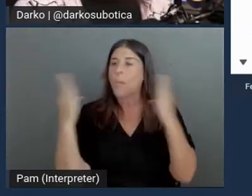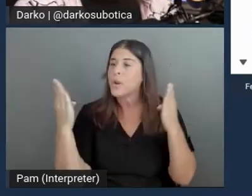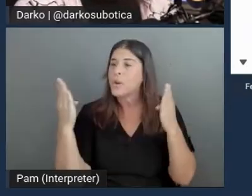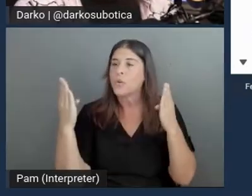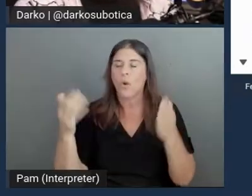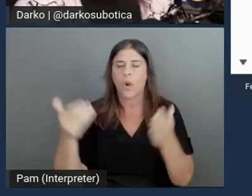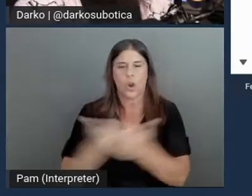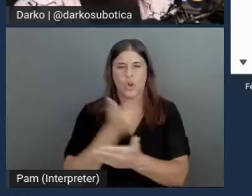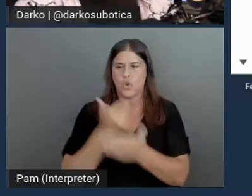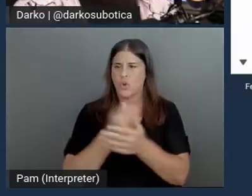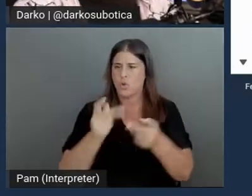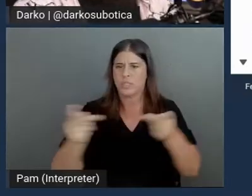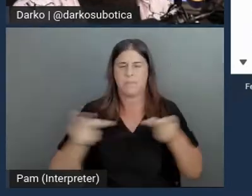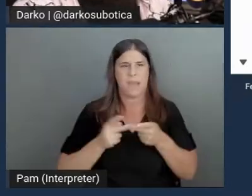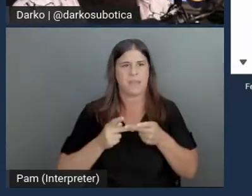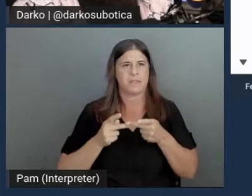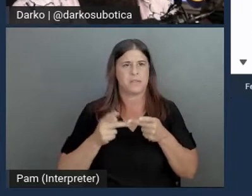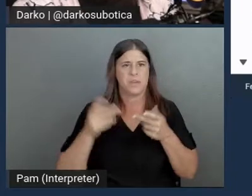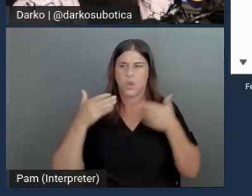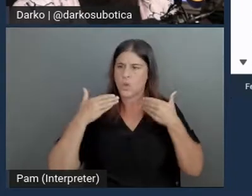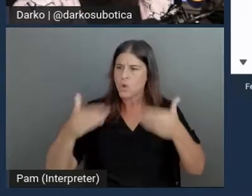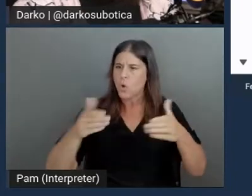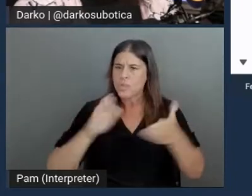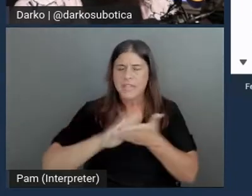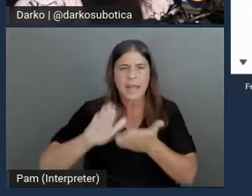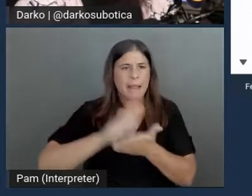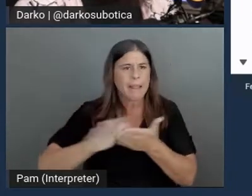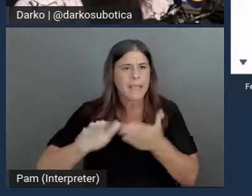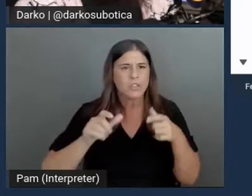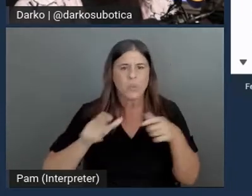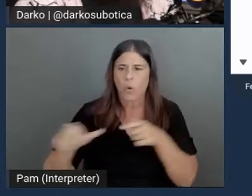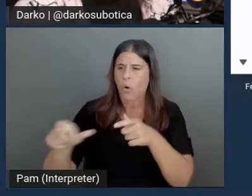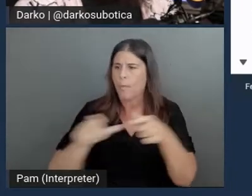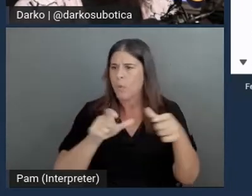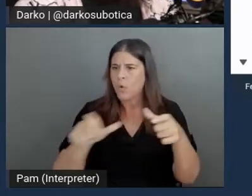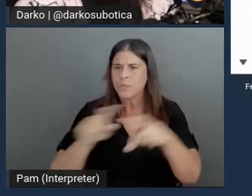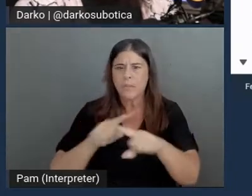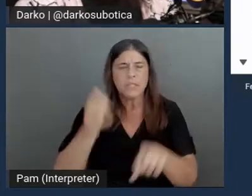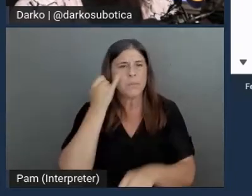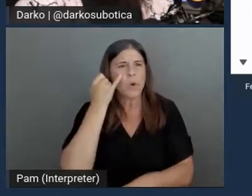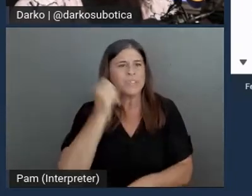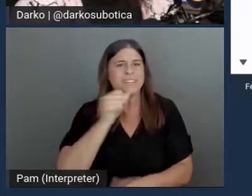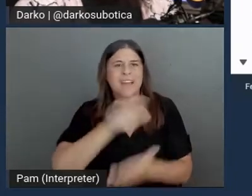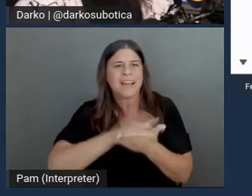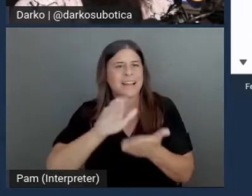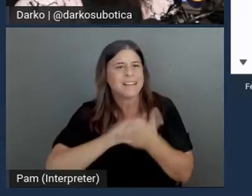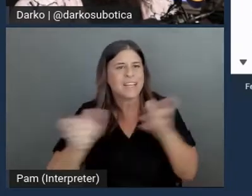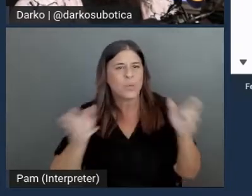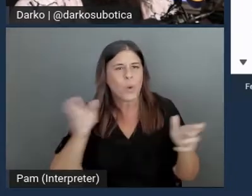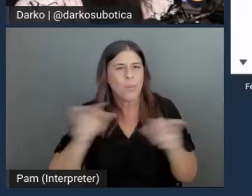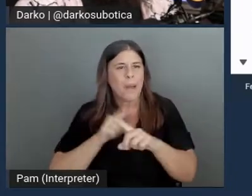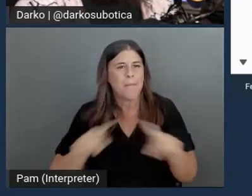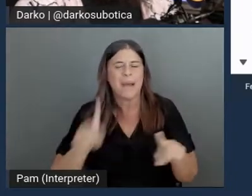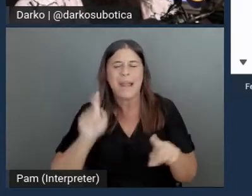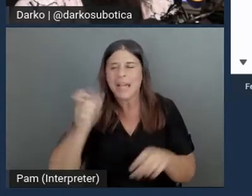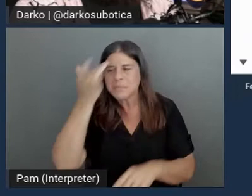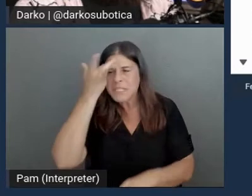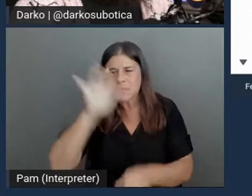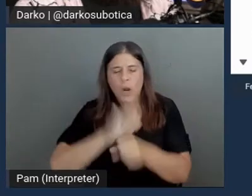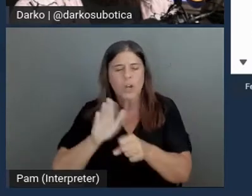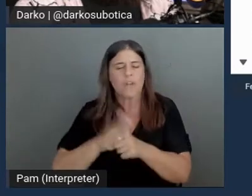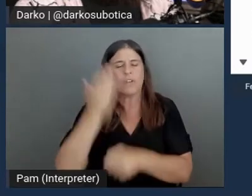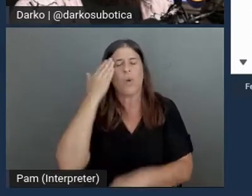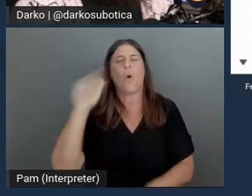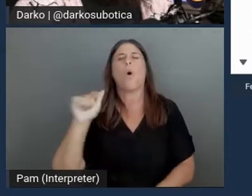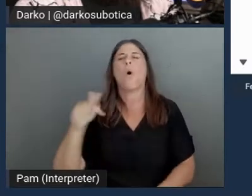space, so it has to go and clean it or move within it if it's not a cleaning robot. But it still has to be smart enough that it knows, okay, I need